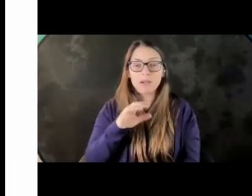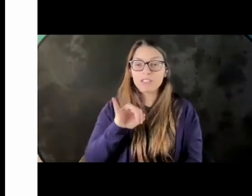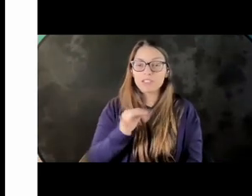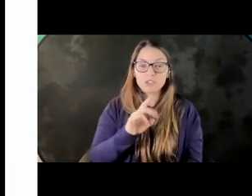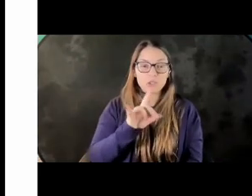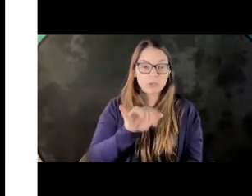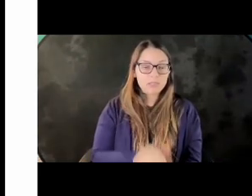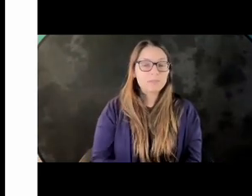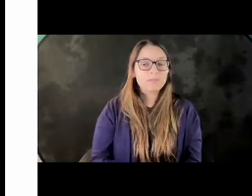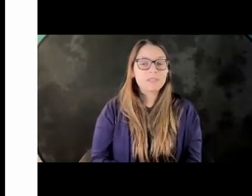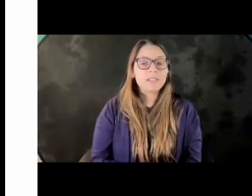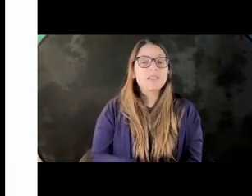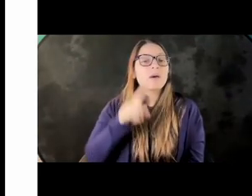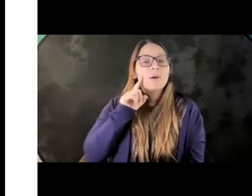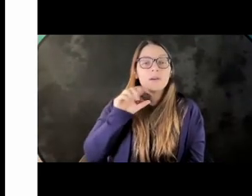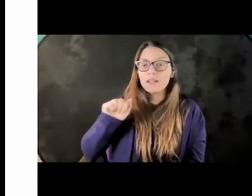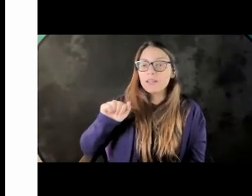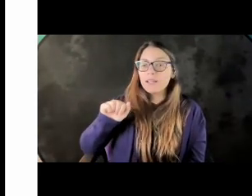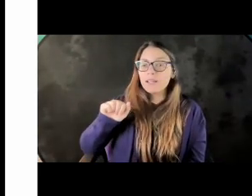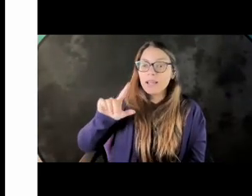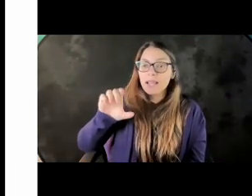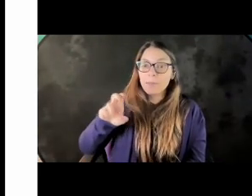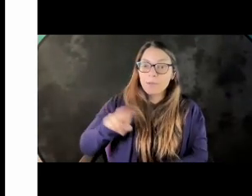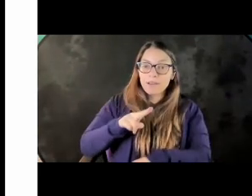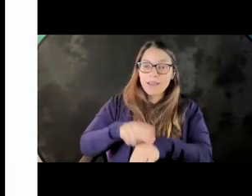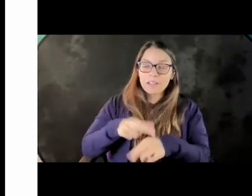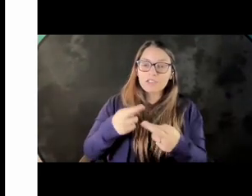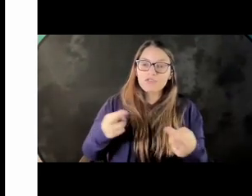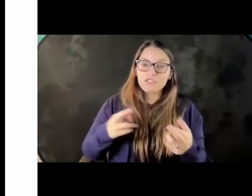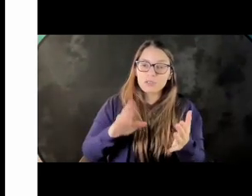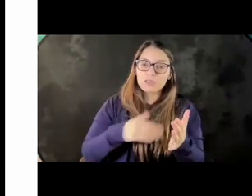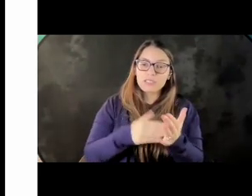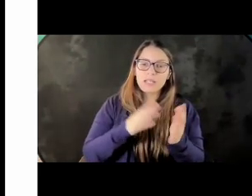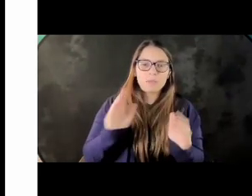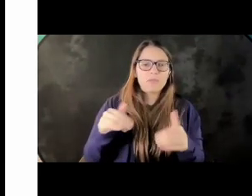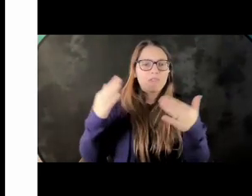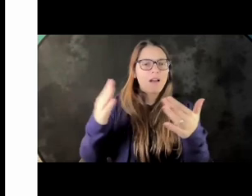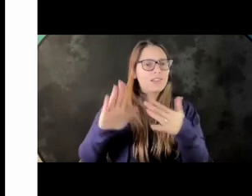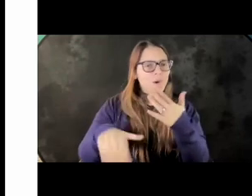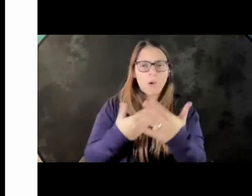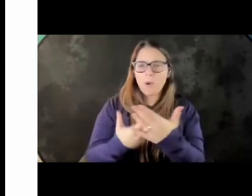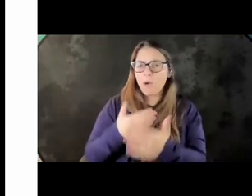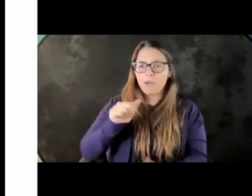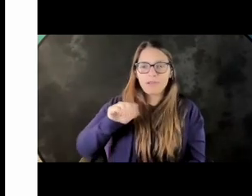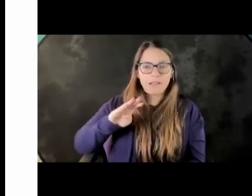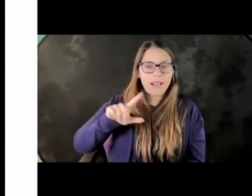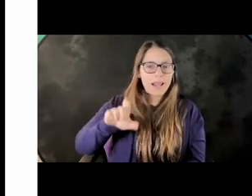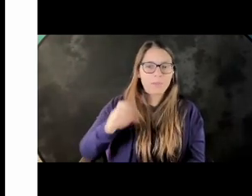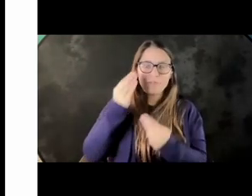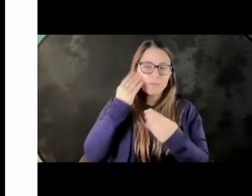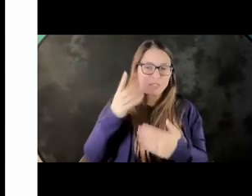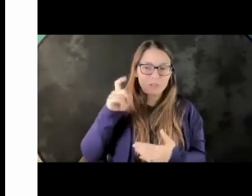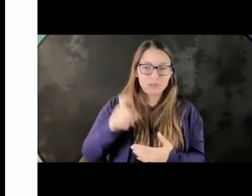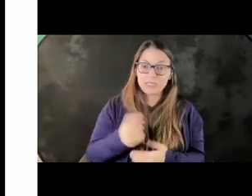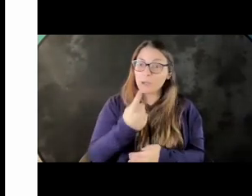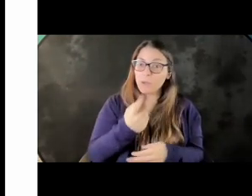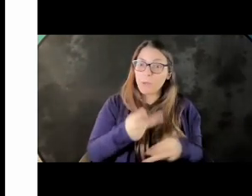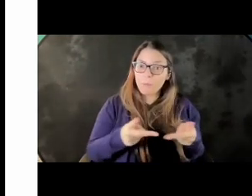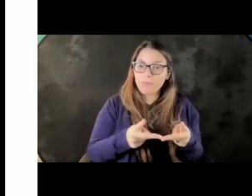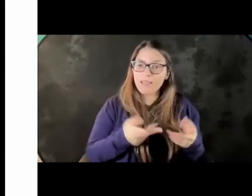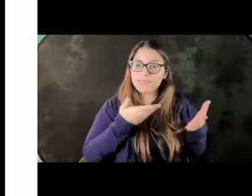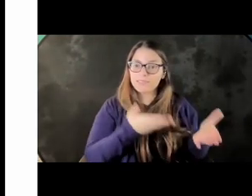National Resource Center provides all the ABLE information you need in one place. ABLE